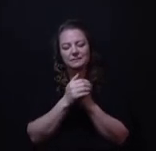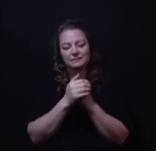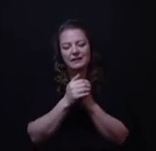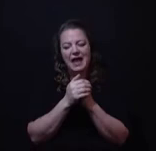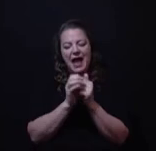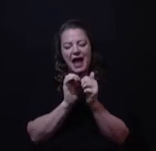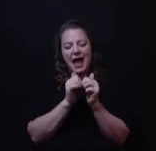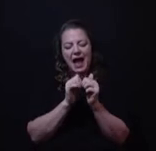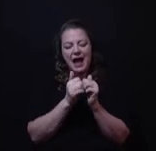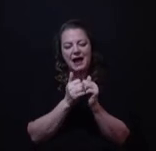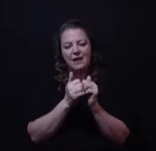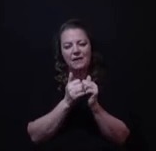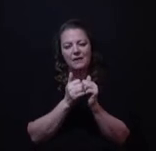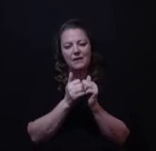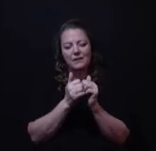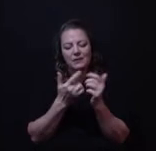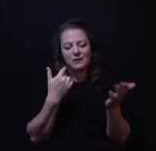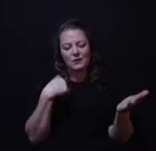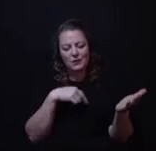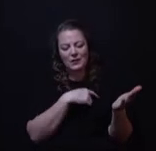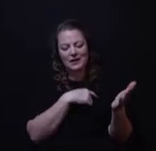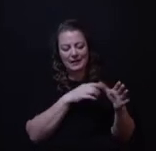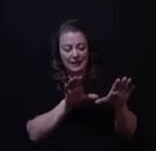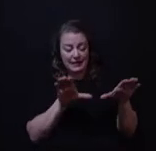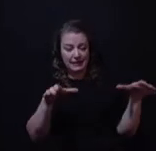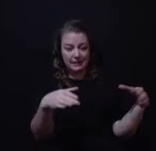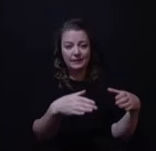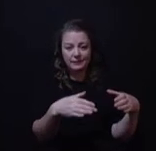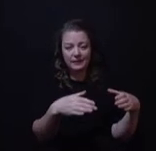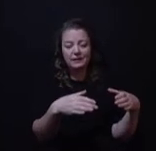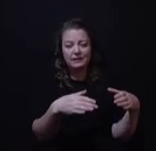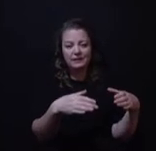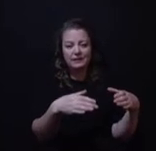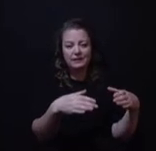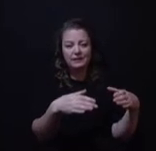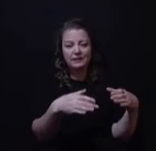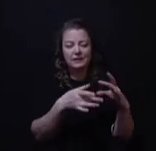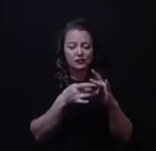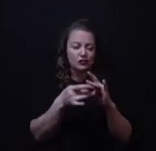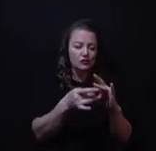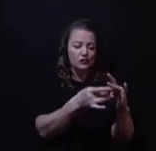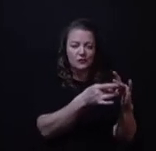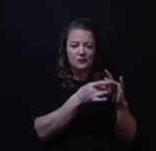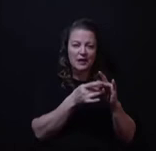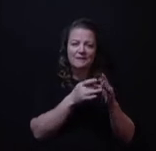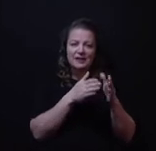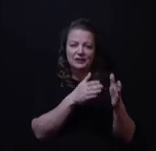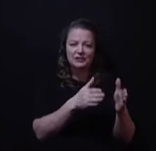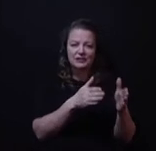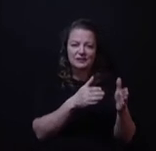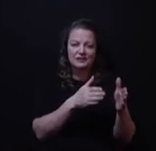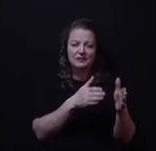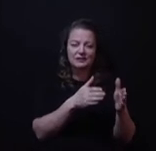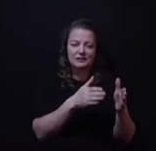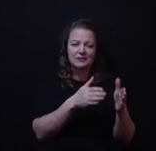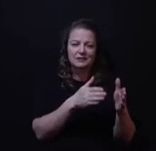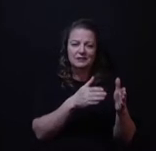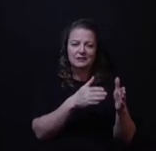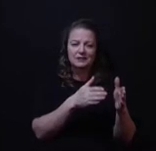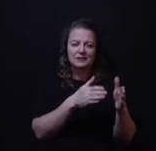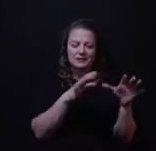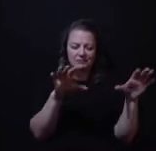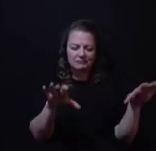How is it that we collectively, in unified fashion, go about this job